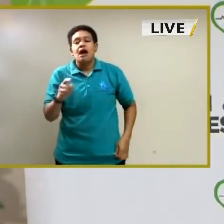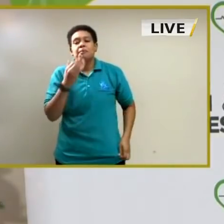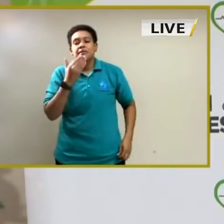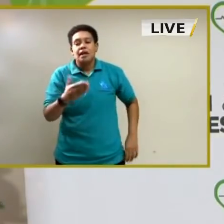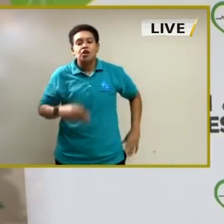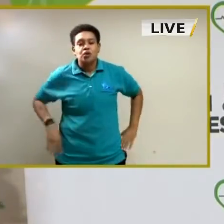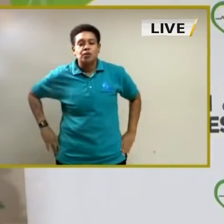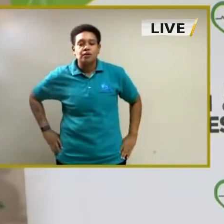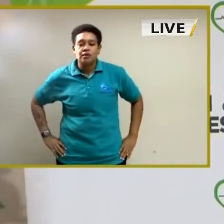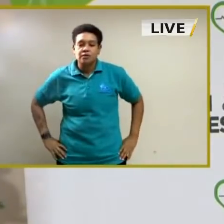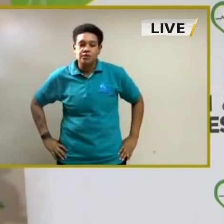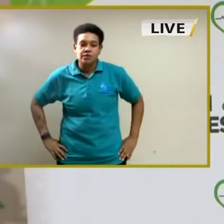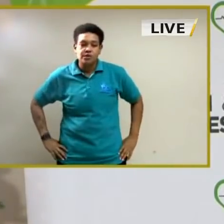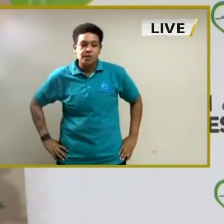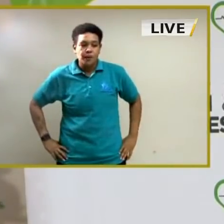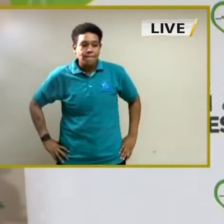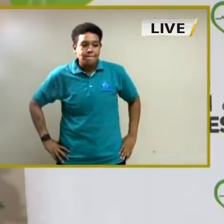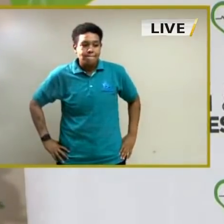much.